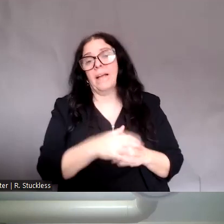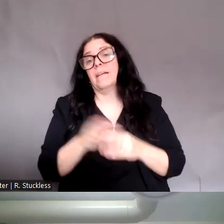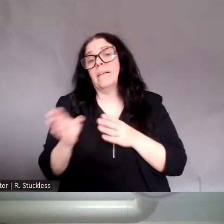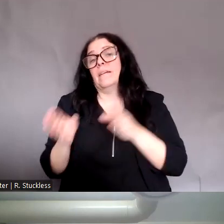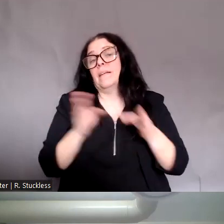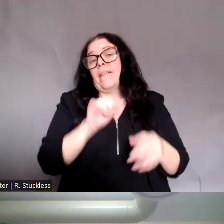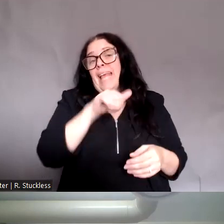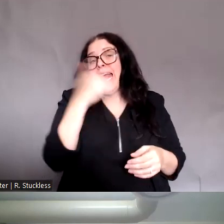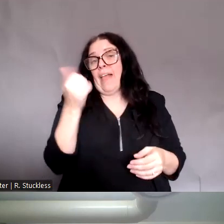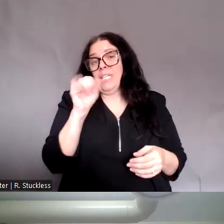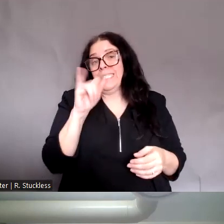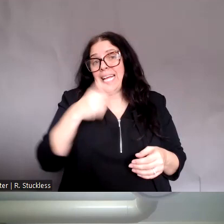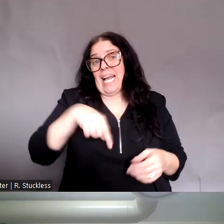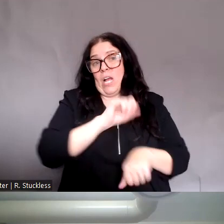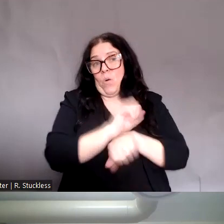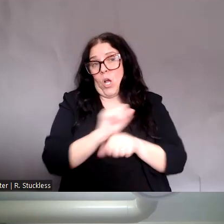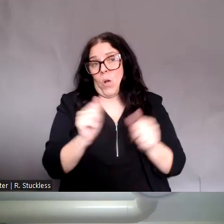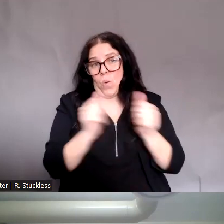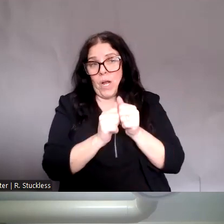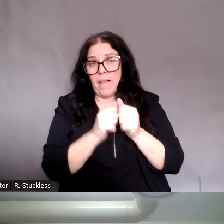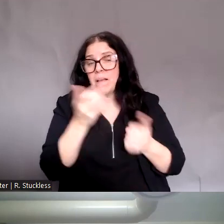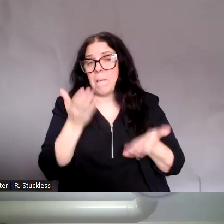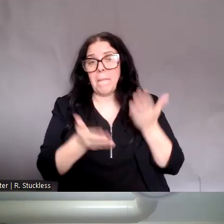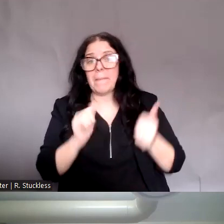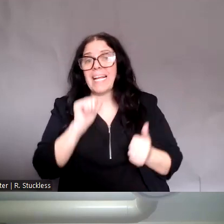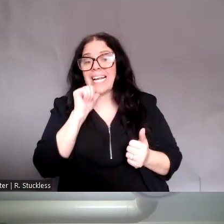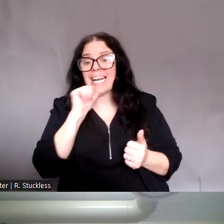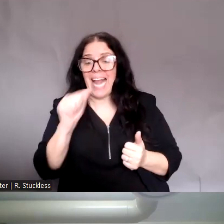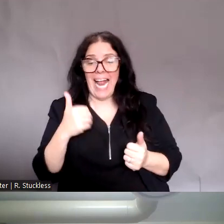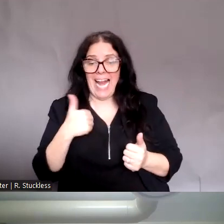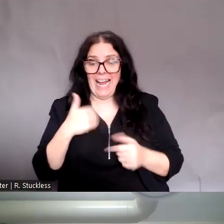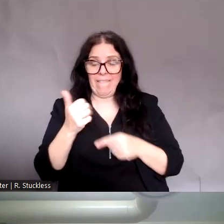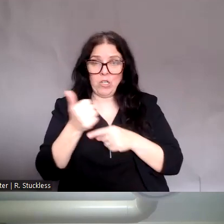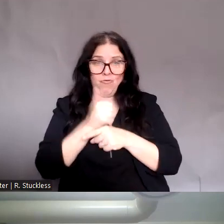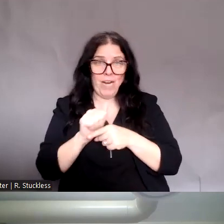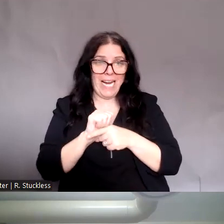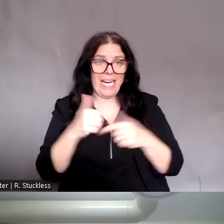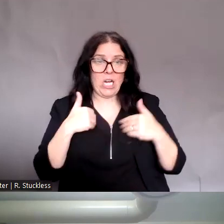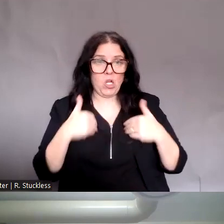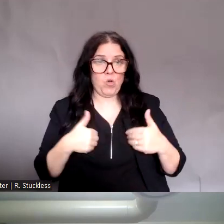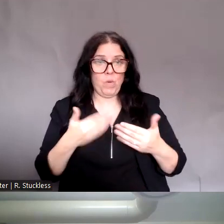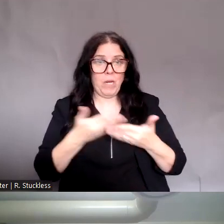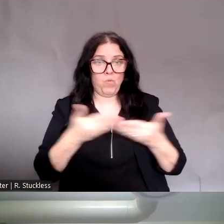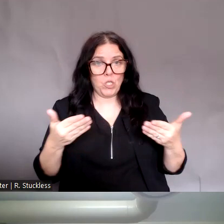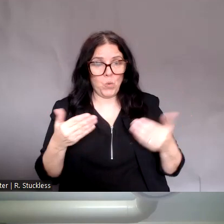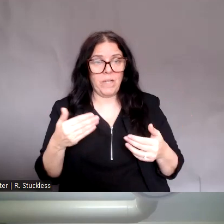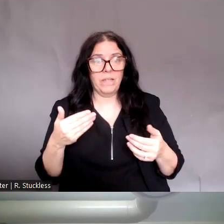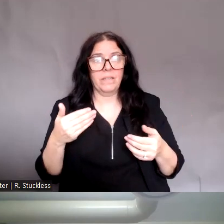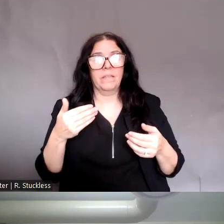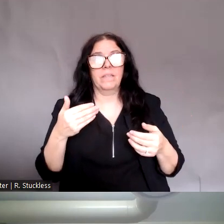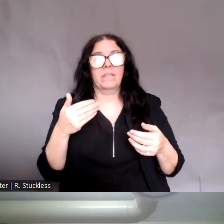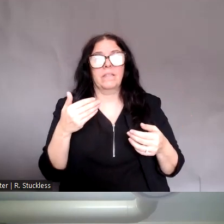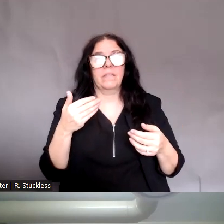site that we're working with, they may not have training human resources available, right? They don't necessarily